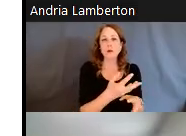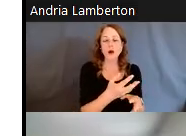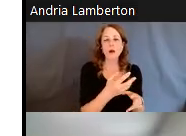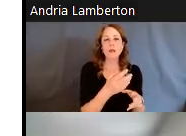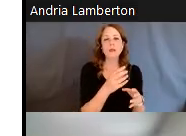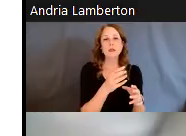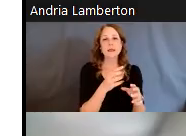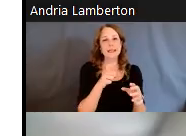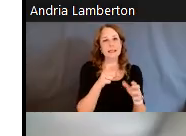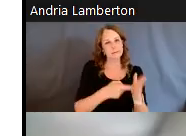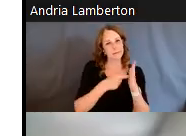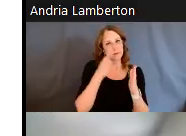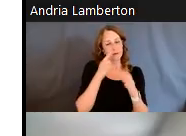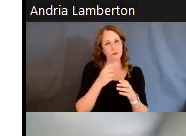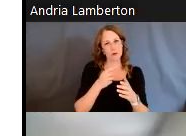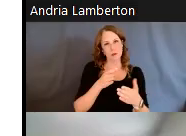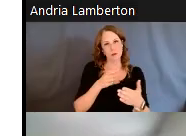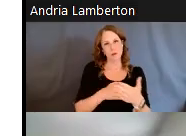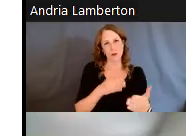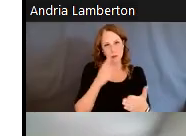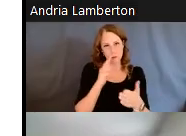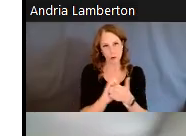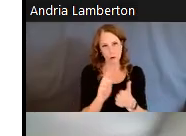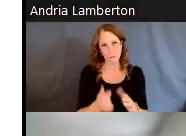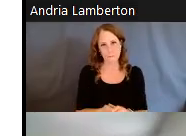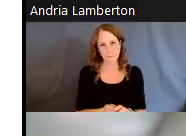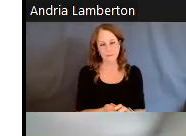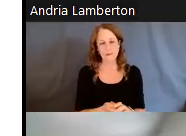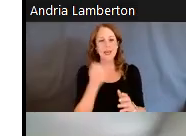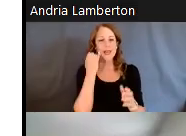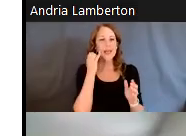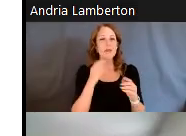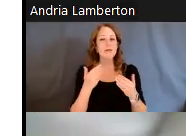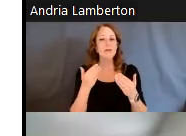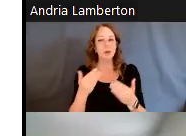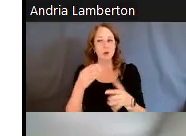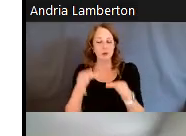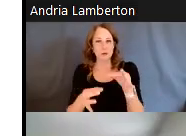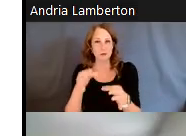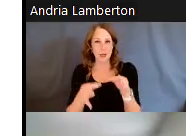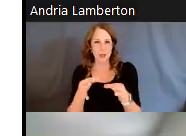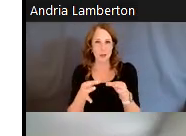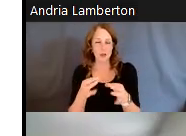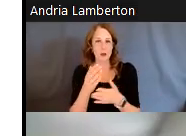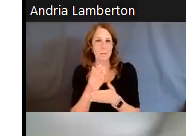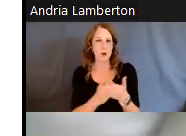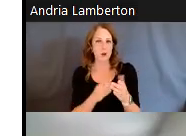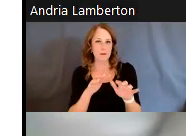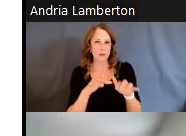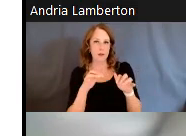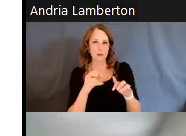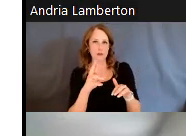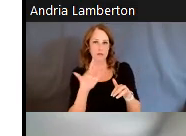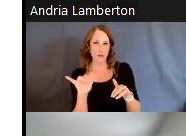crime. If the case goes to trial, part of the jury instructions in all criminal trials are